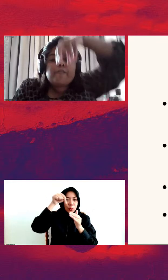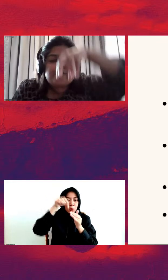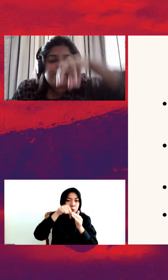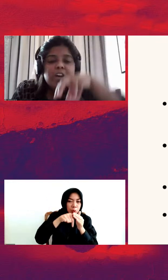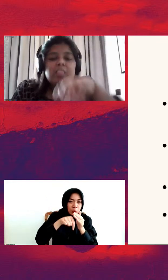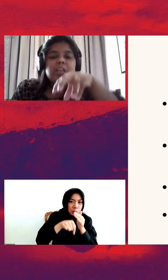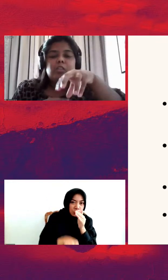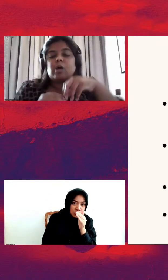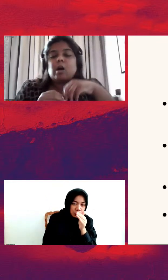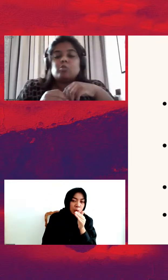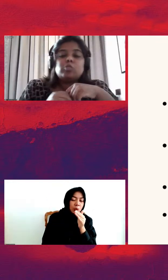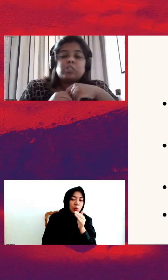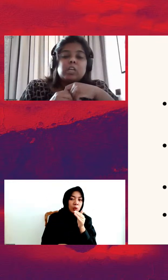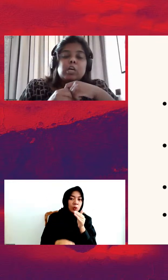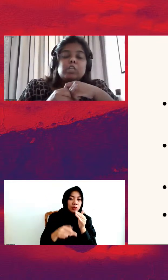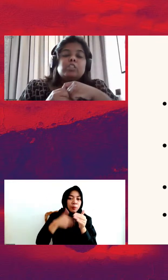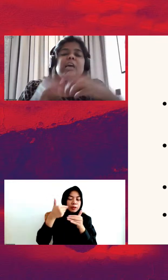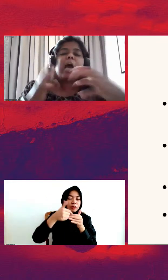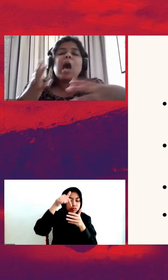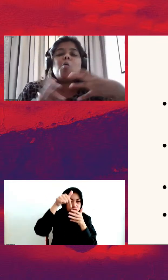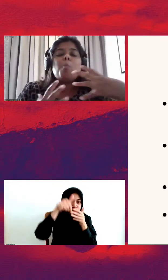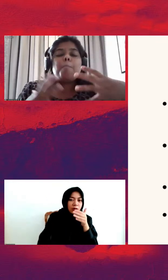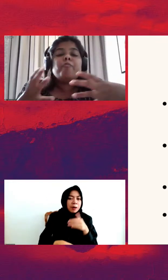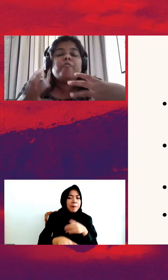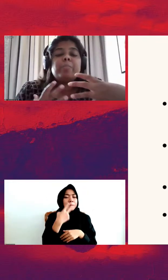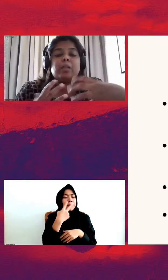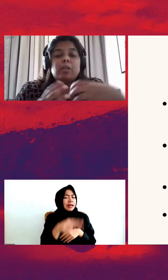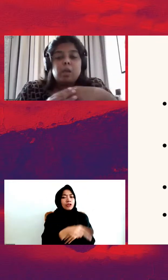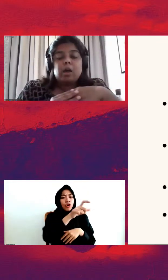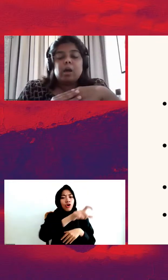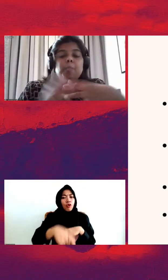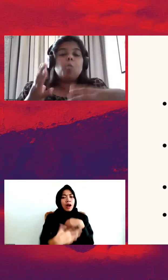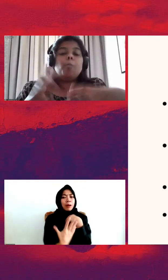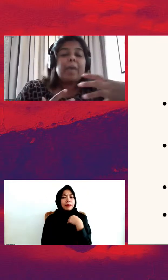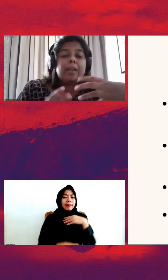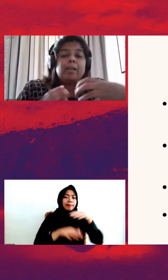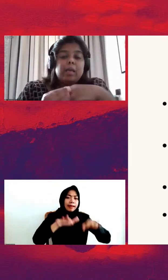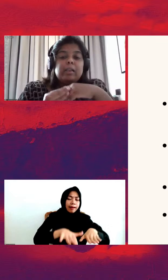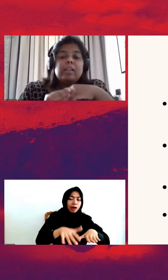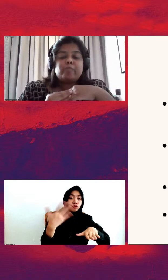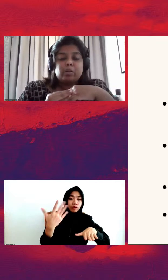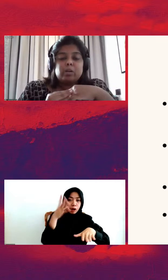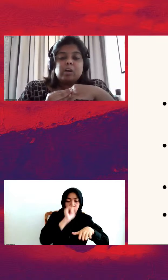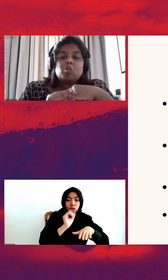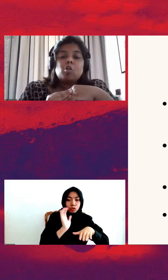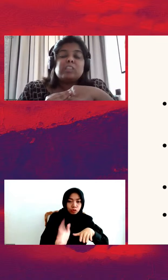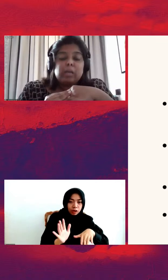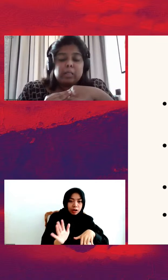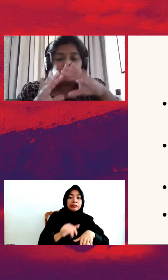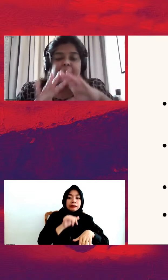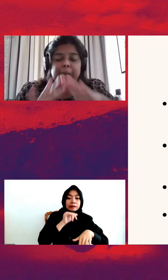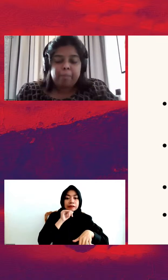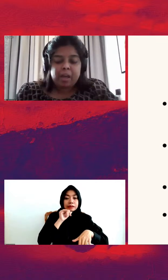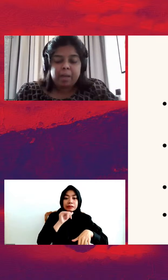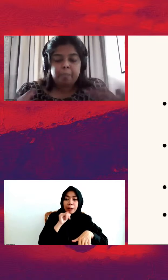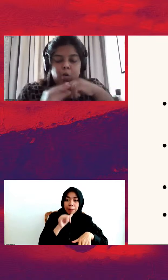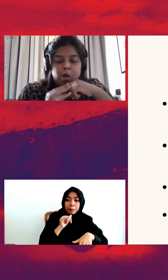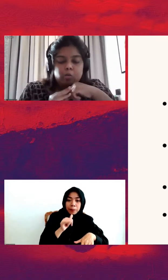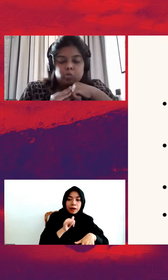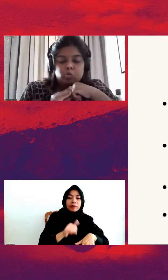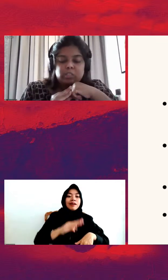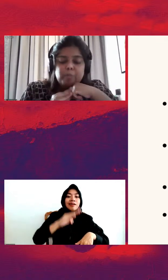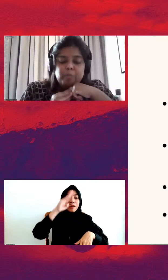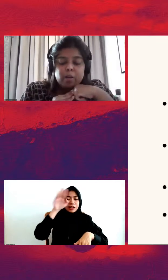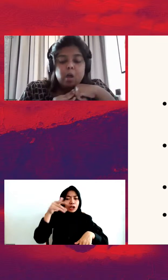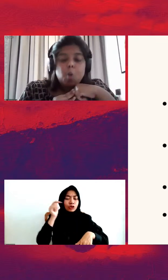have zoomed further into the households to see how women or men live across the MPI